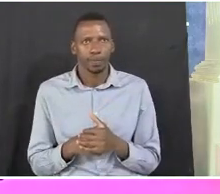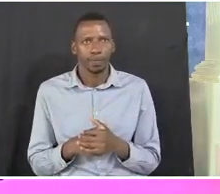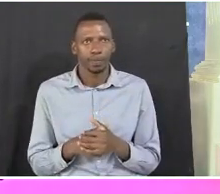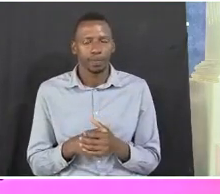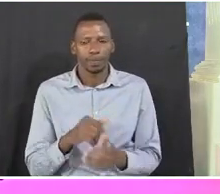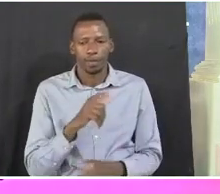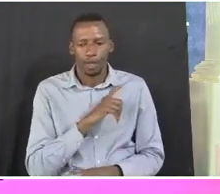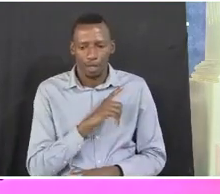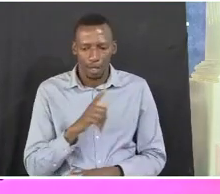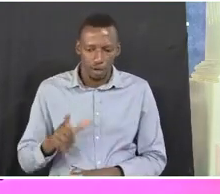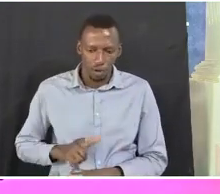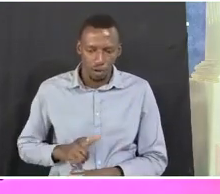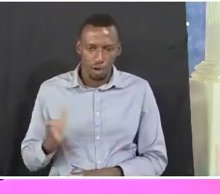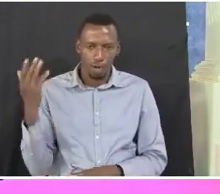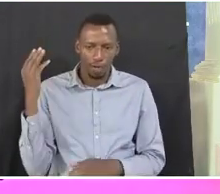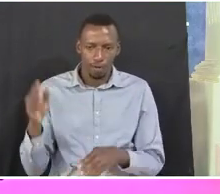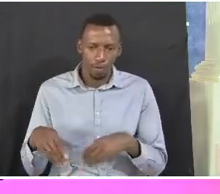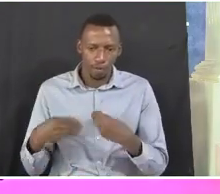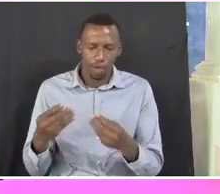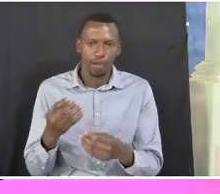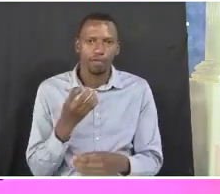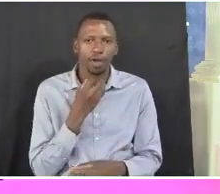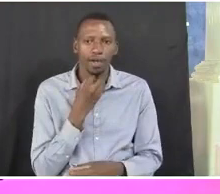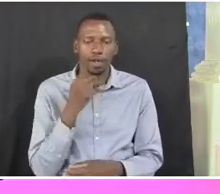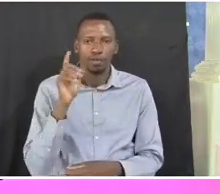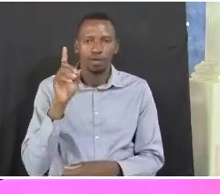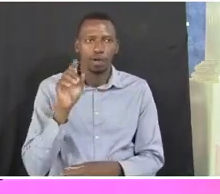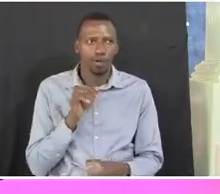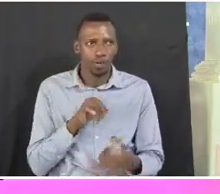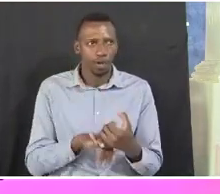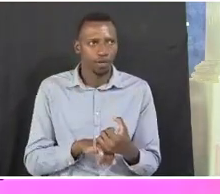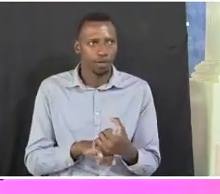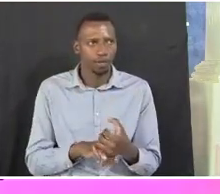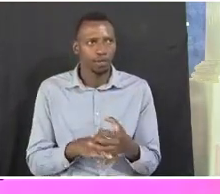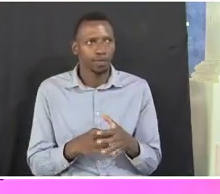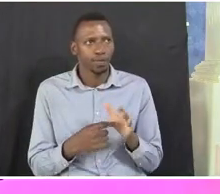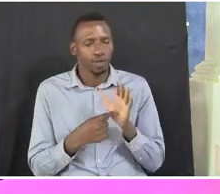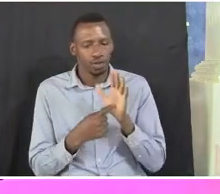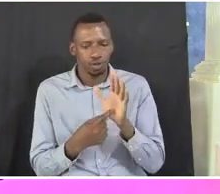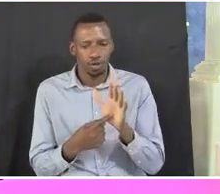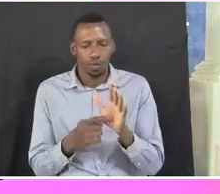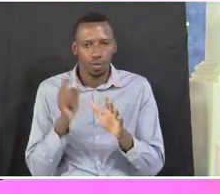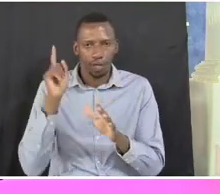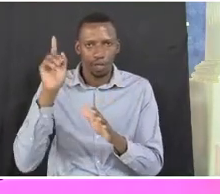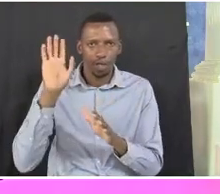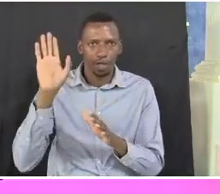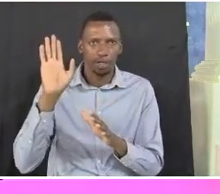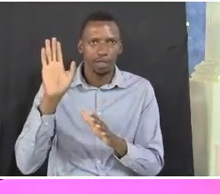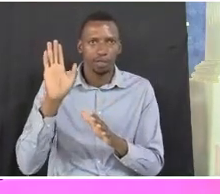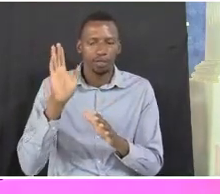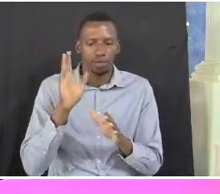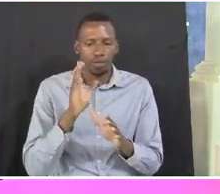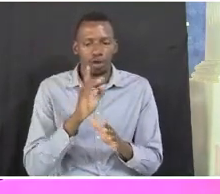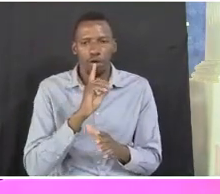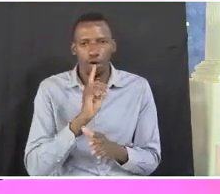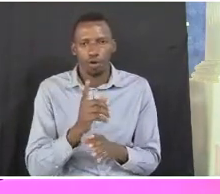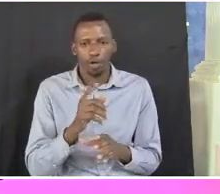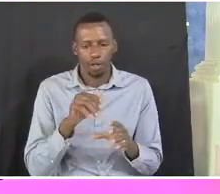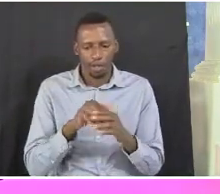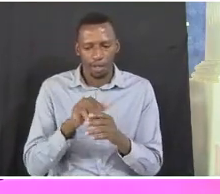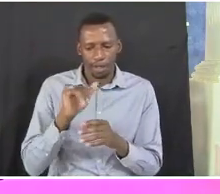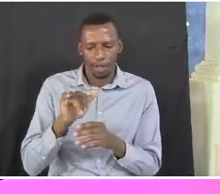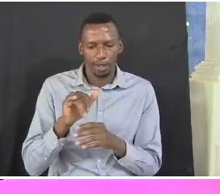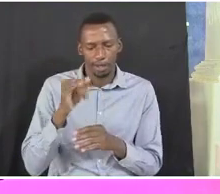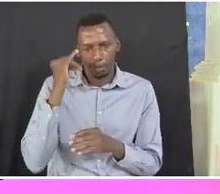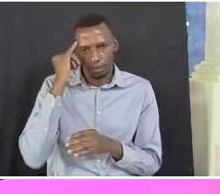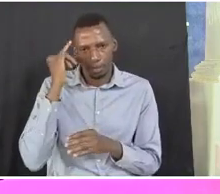Lord gave to Adam one wife, showing his order in that respect. But after